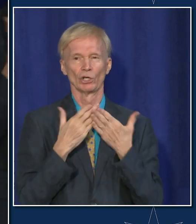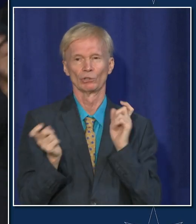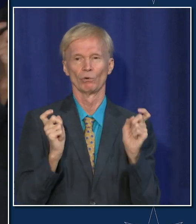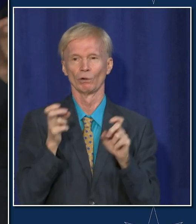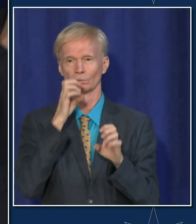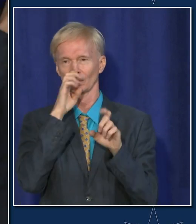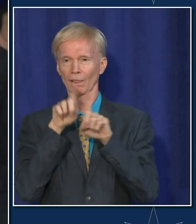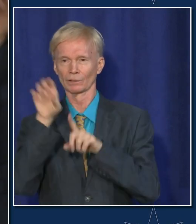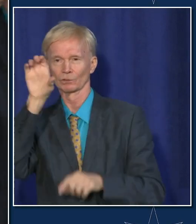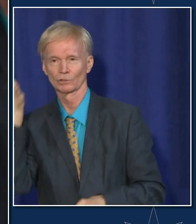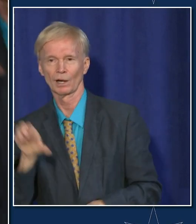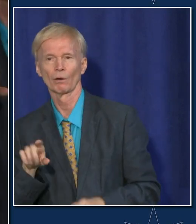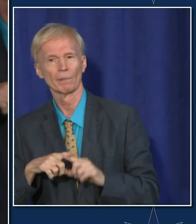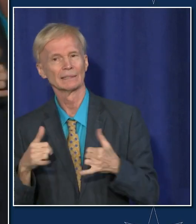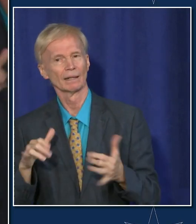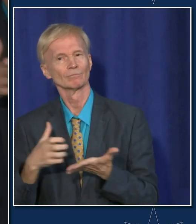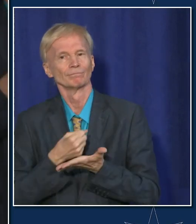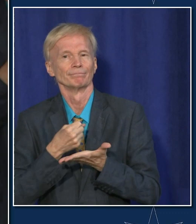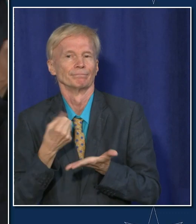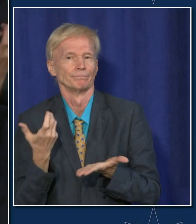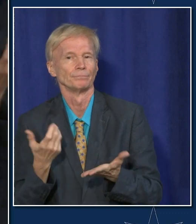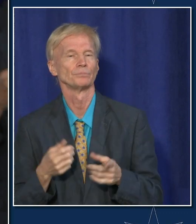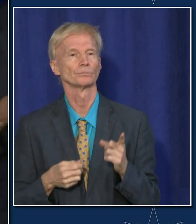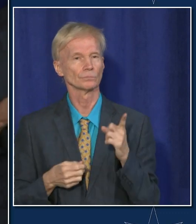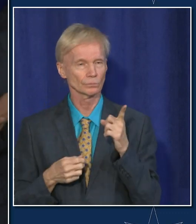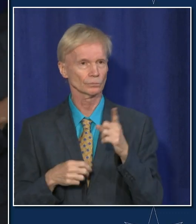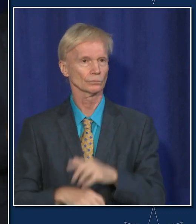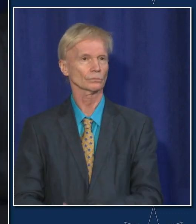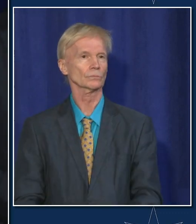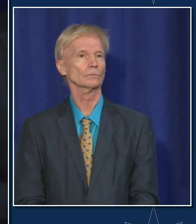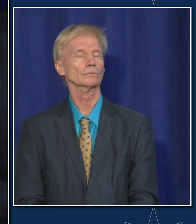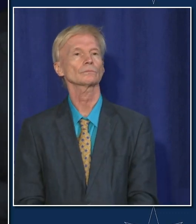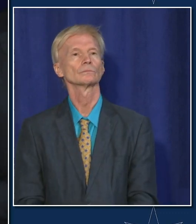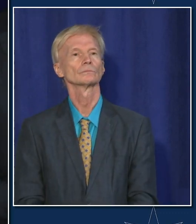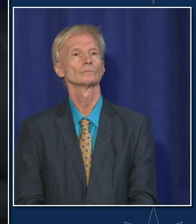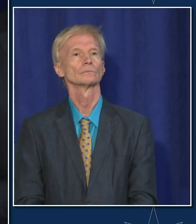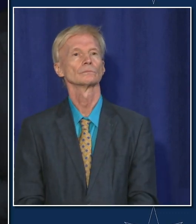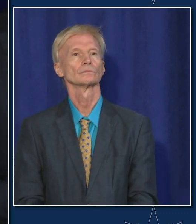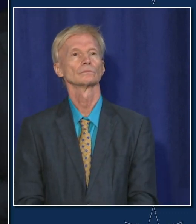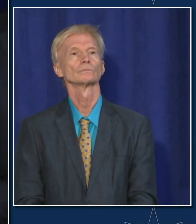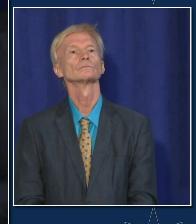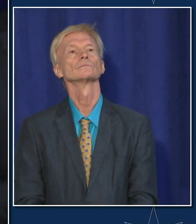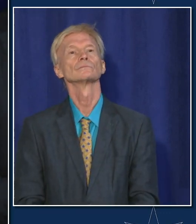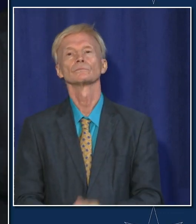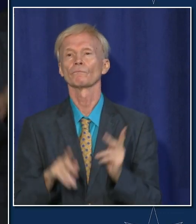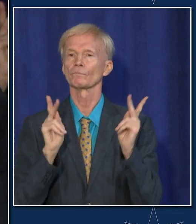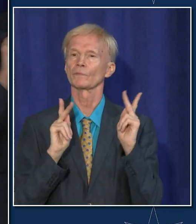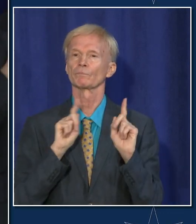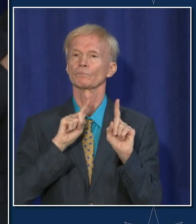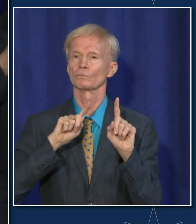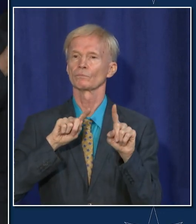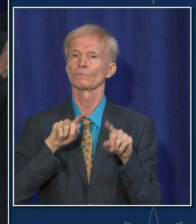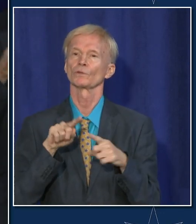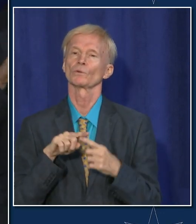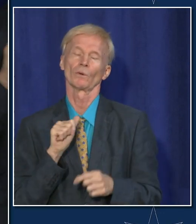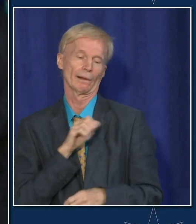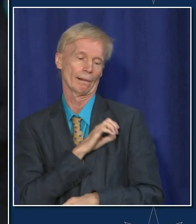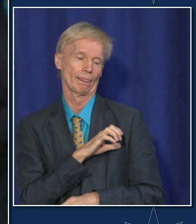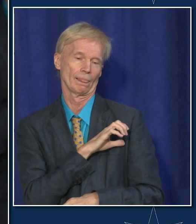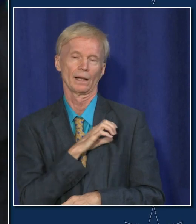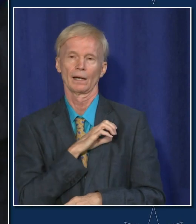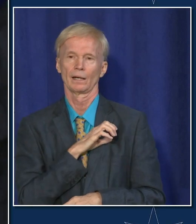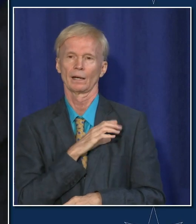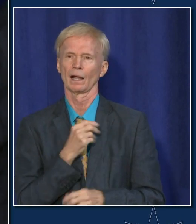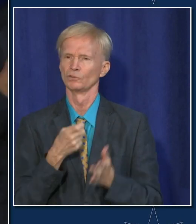gives us an opportunity to learn. Thank you. And then also recommendations for residents who are seeing, maybe going to a clinic and getting or potentially